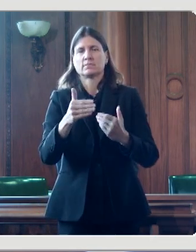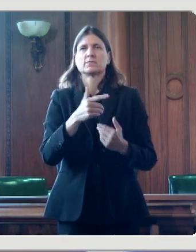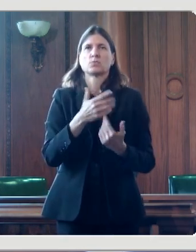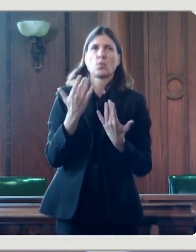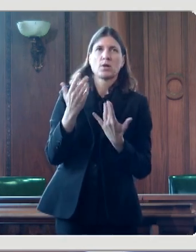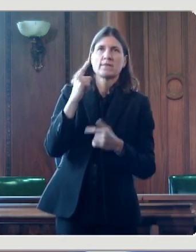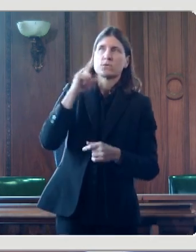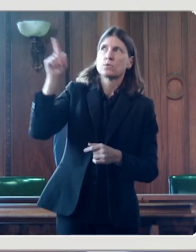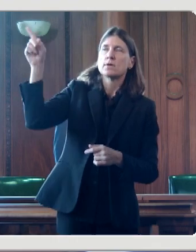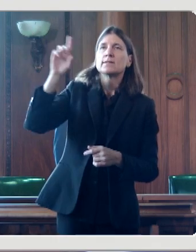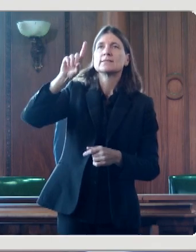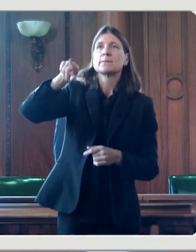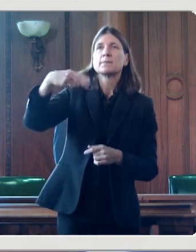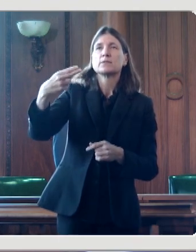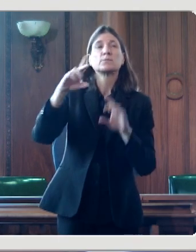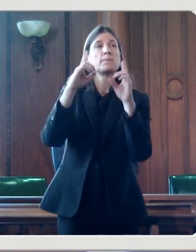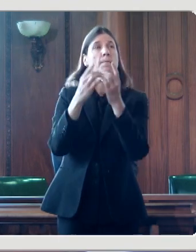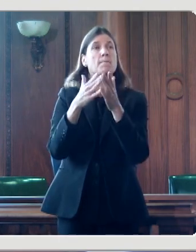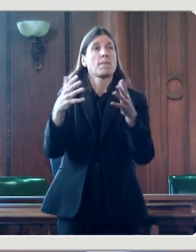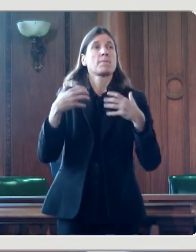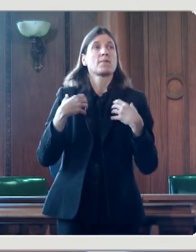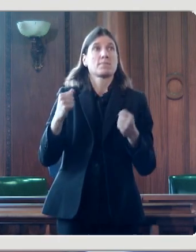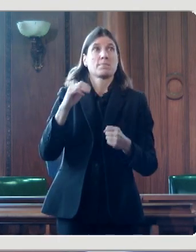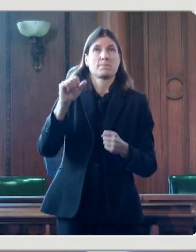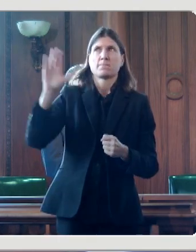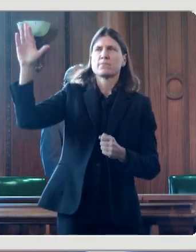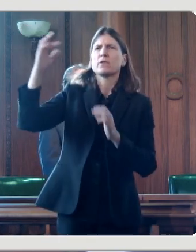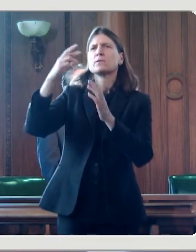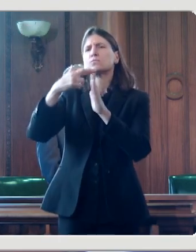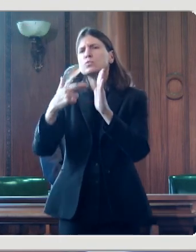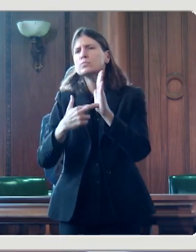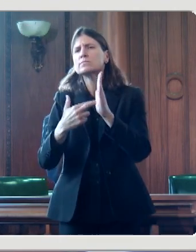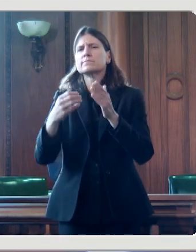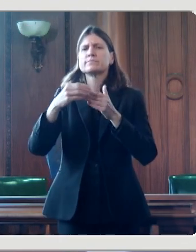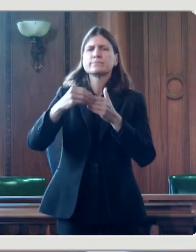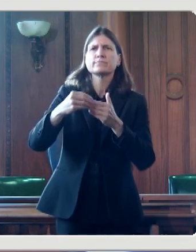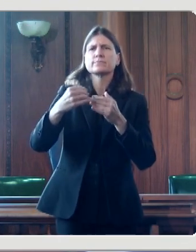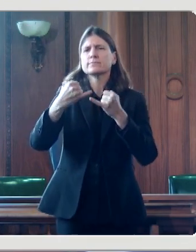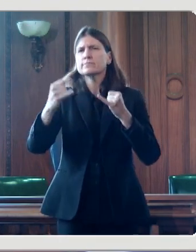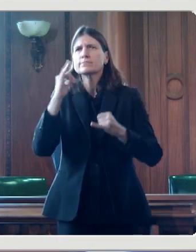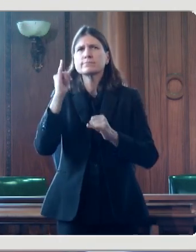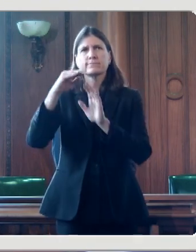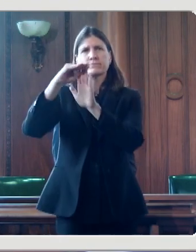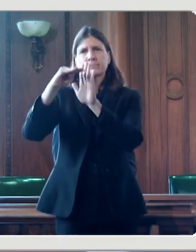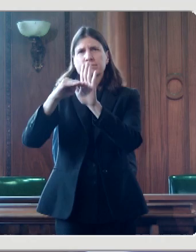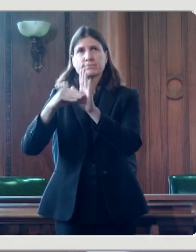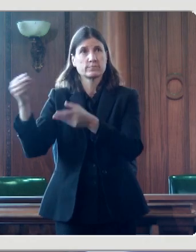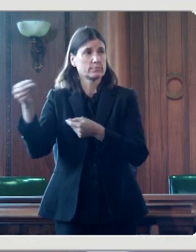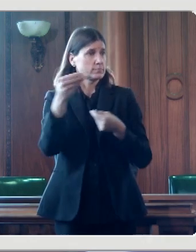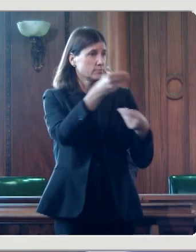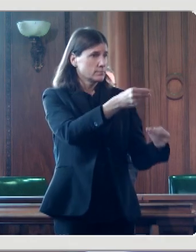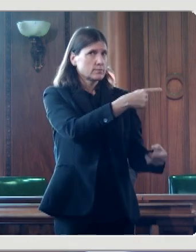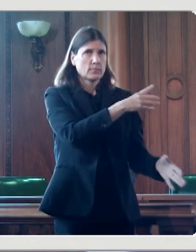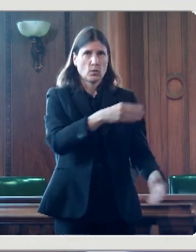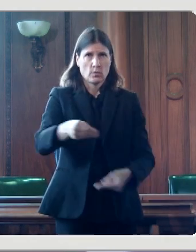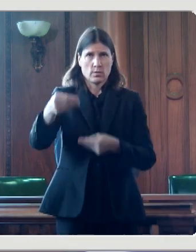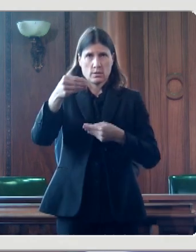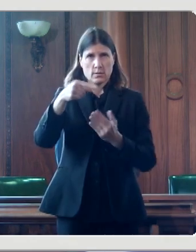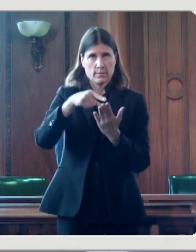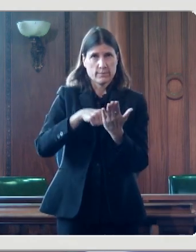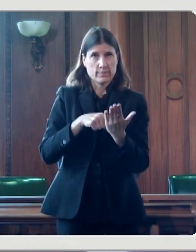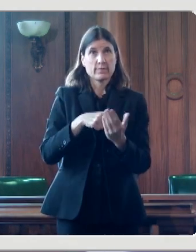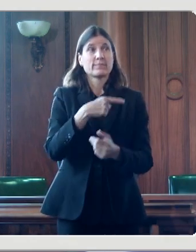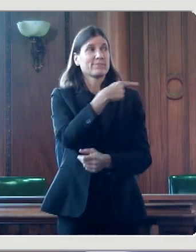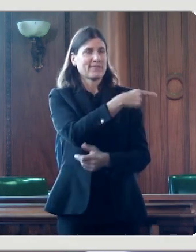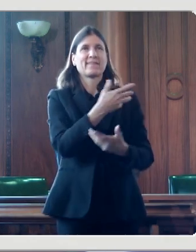recipient myself, in the chair of our distribution task force, I really could not be more proud of our team, more grateful and impressed by the feat